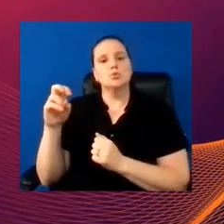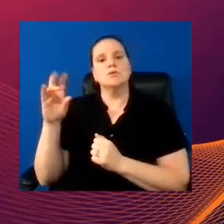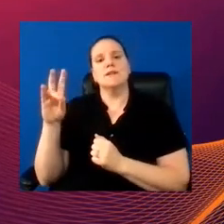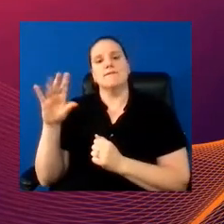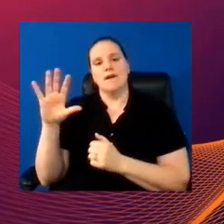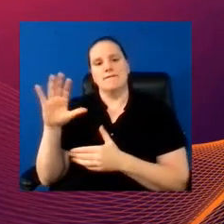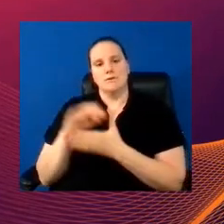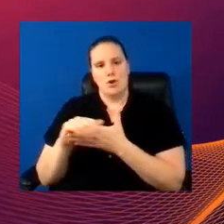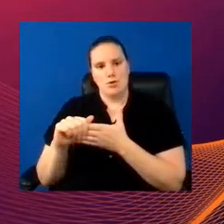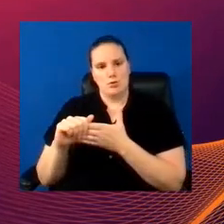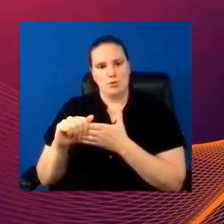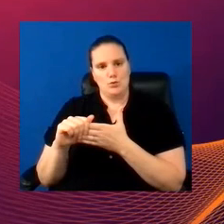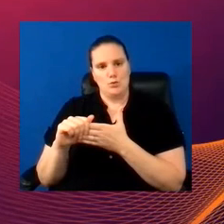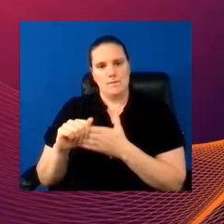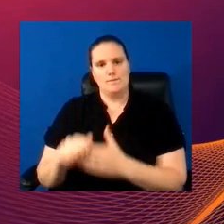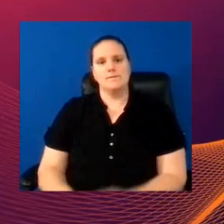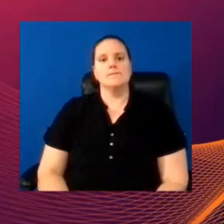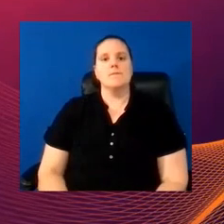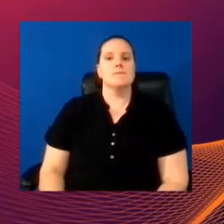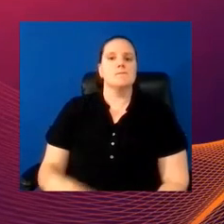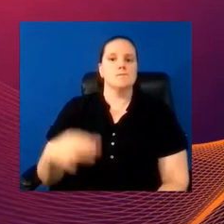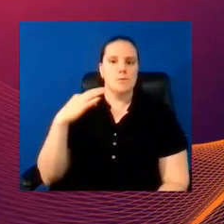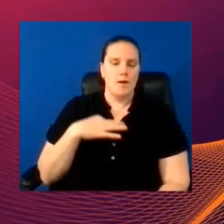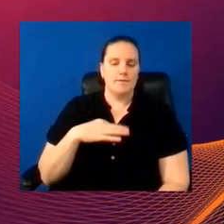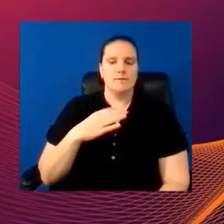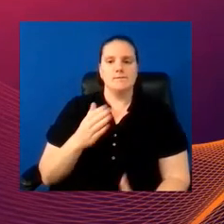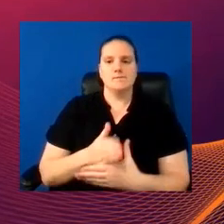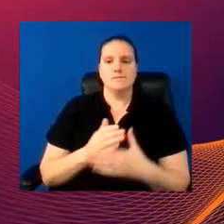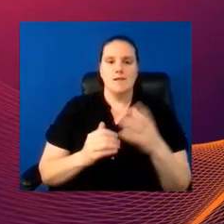$275. My profit margin would be